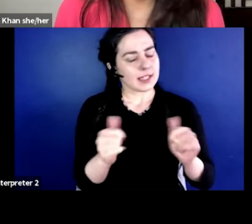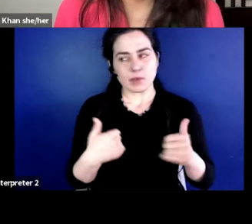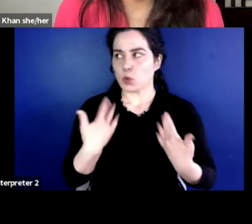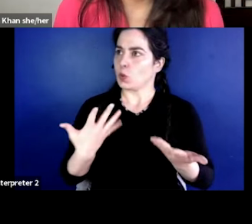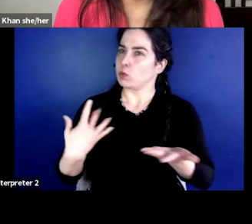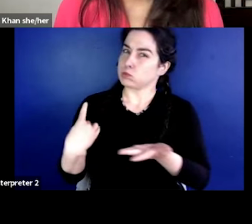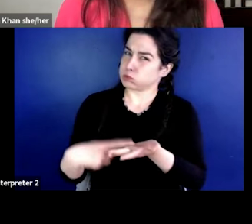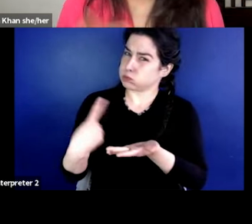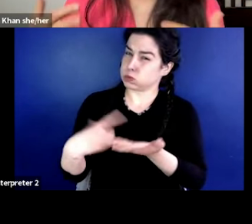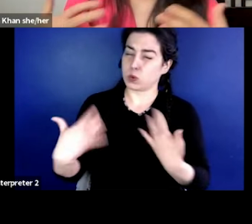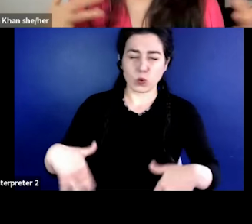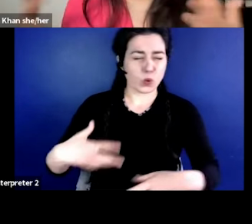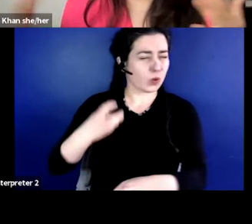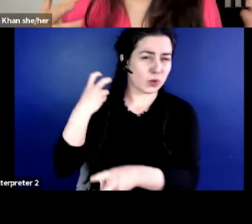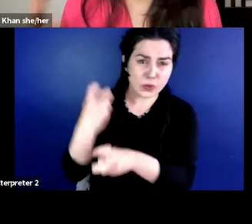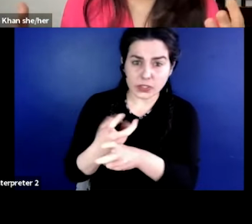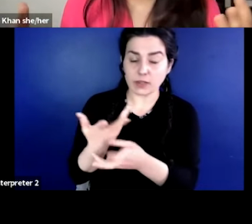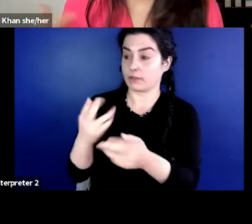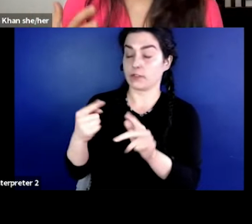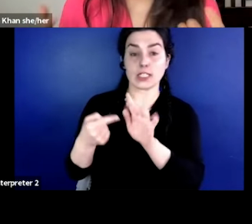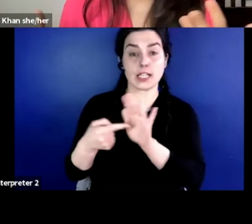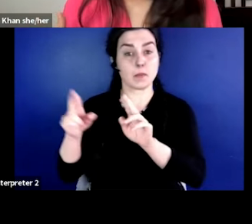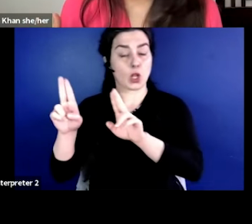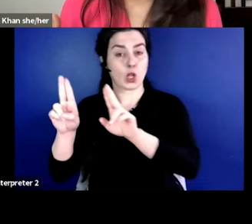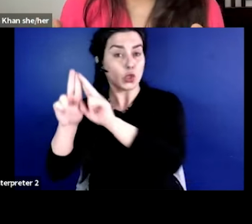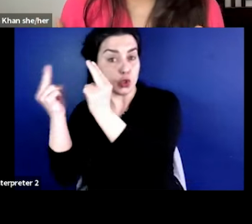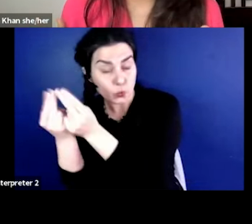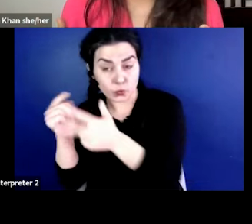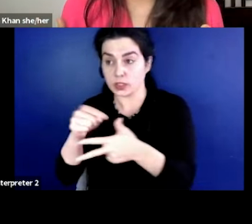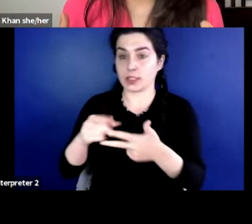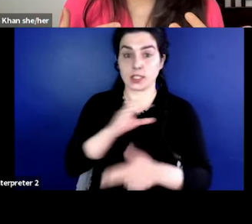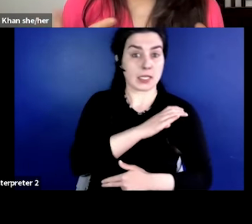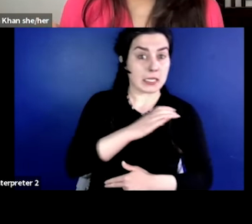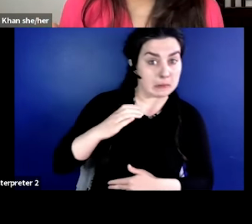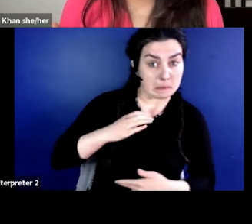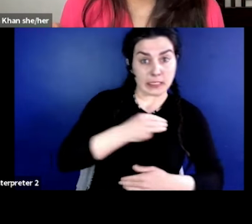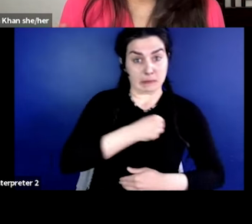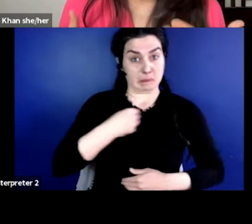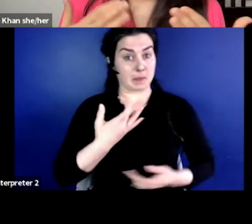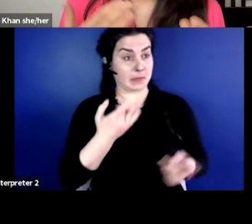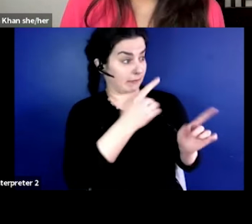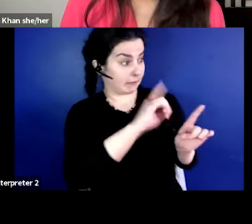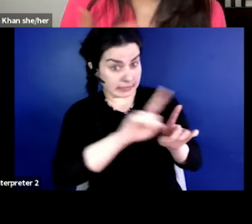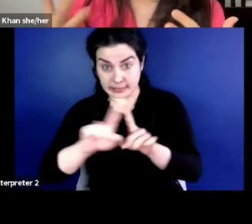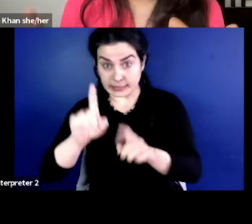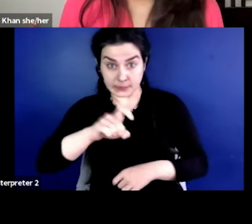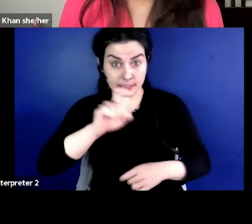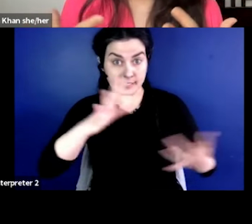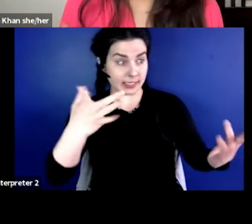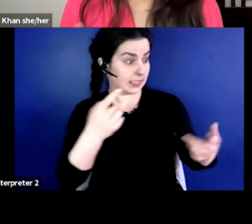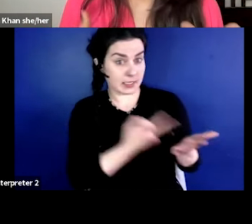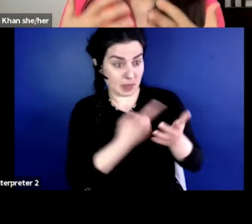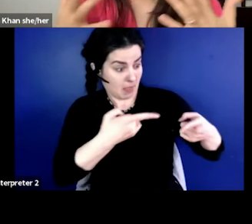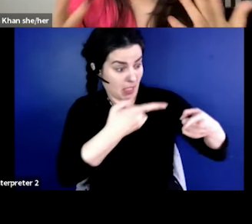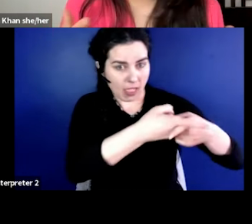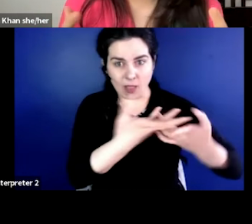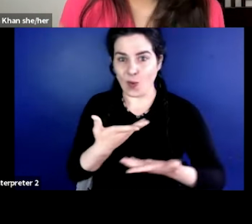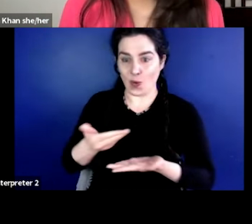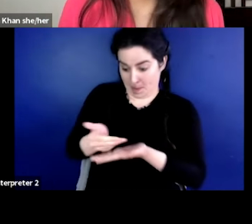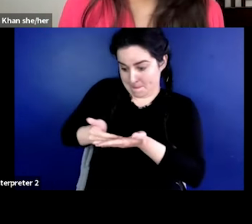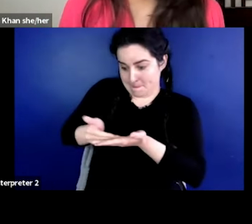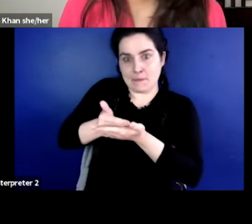You're dealing with different competing needs of different community members. You're dealing with oftentimes less budget than other folks and